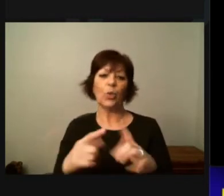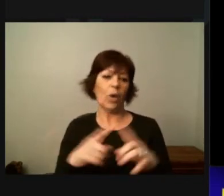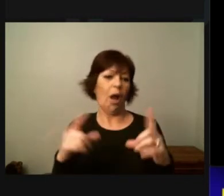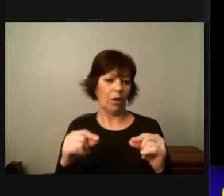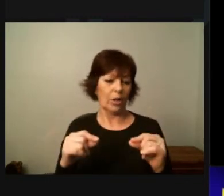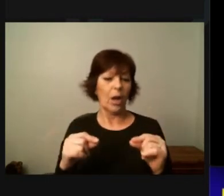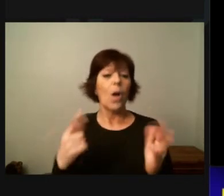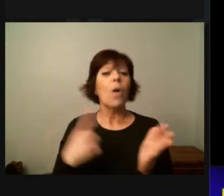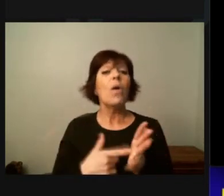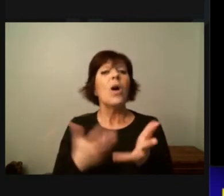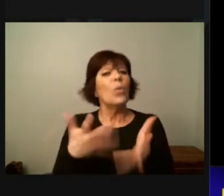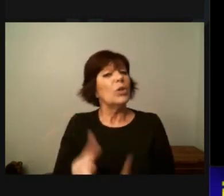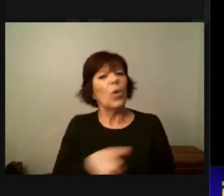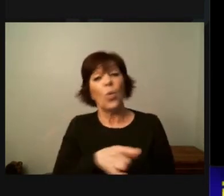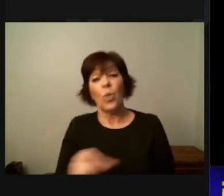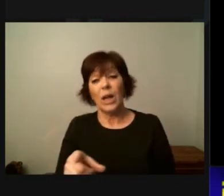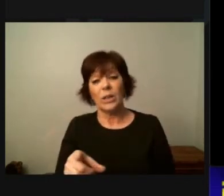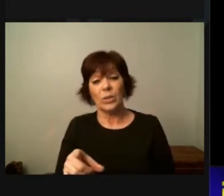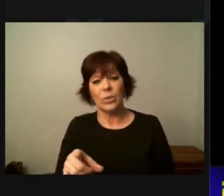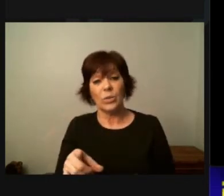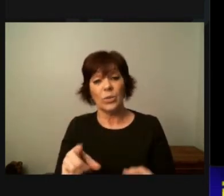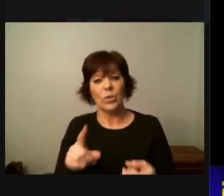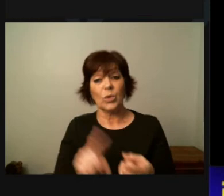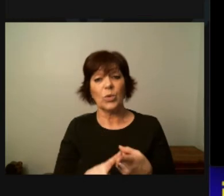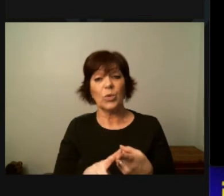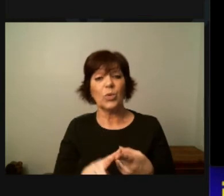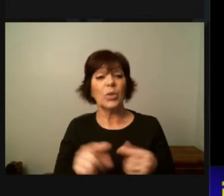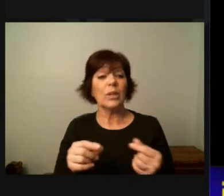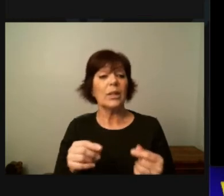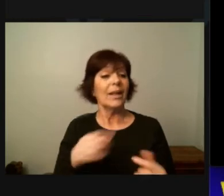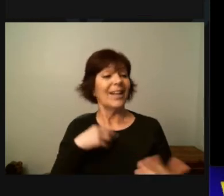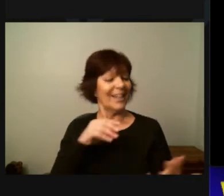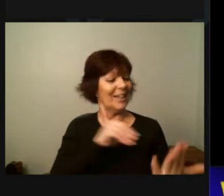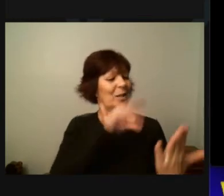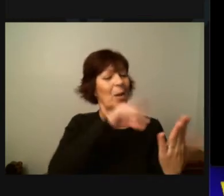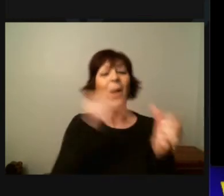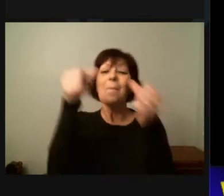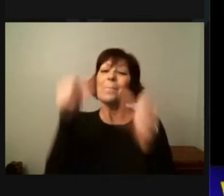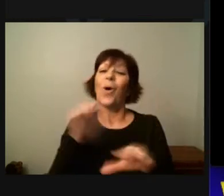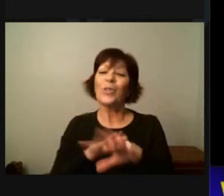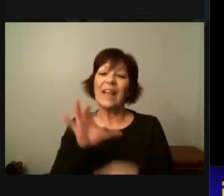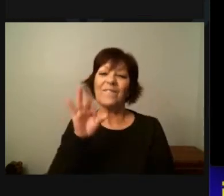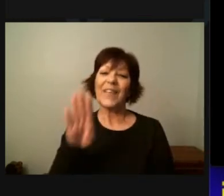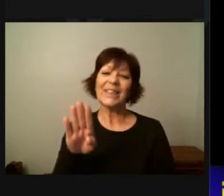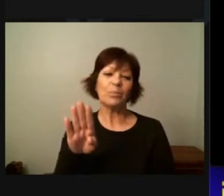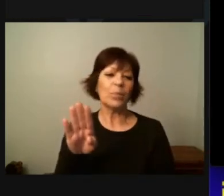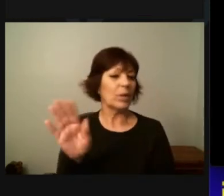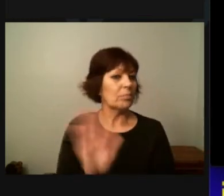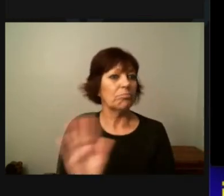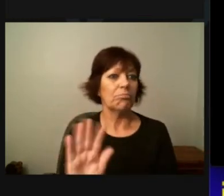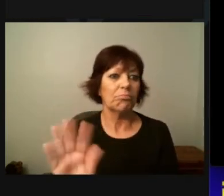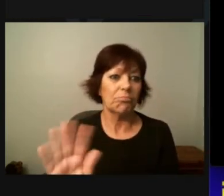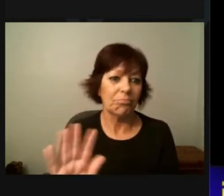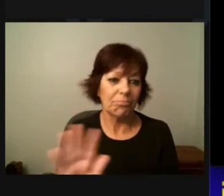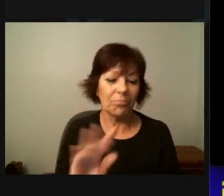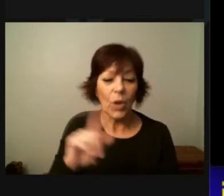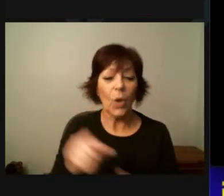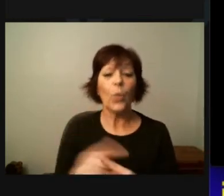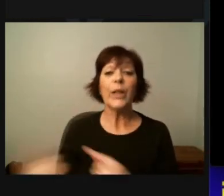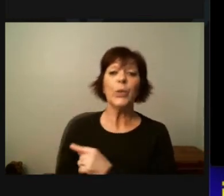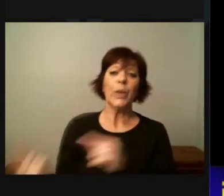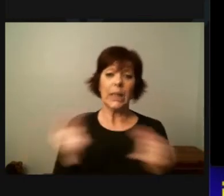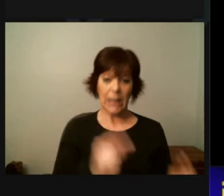we don't want you to do with that card is post a picture of it on Facebook. When you come to the points